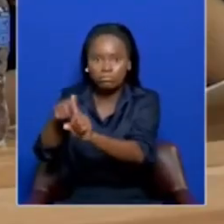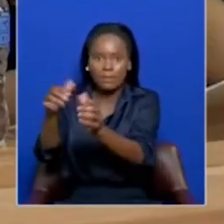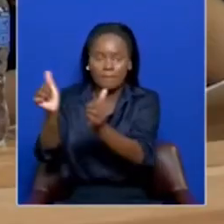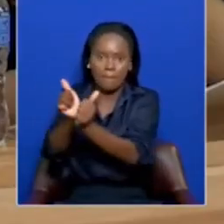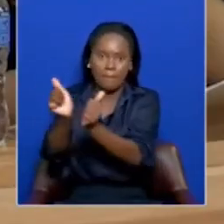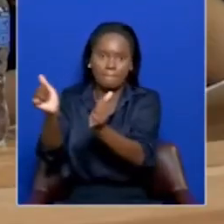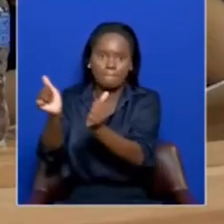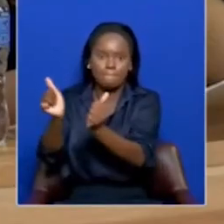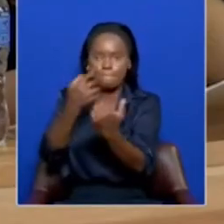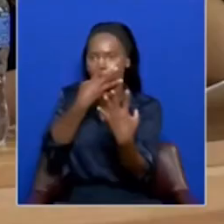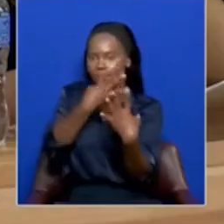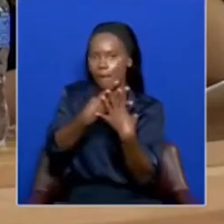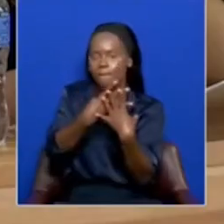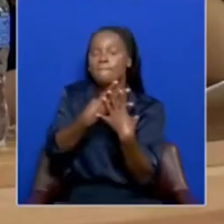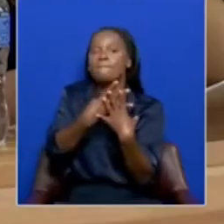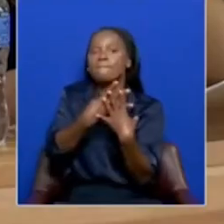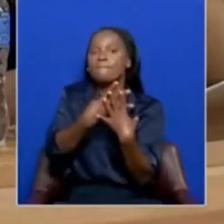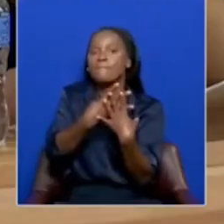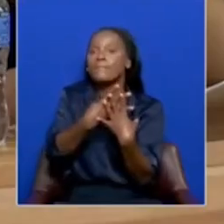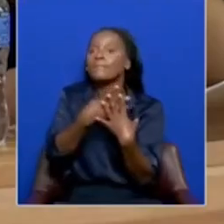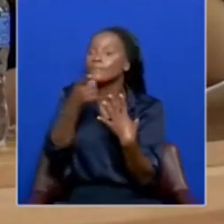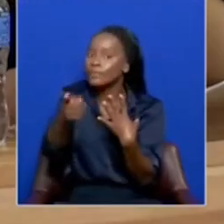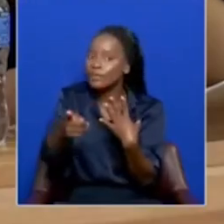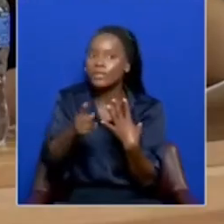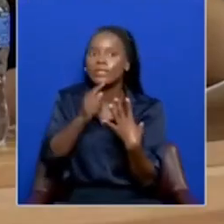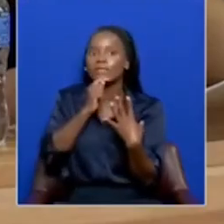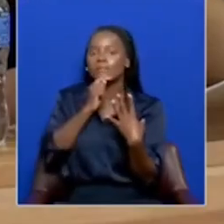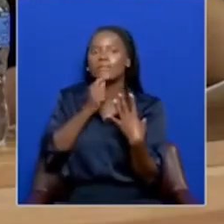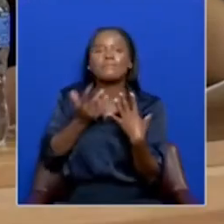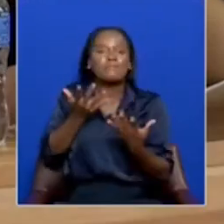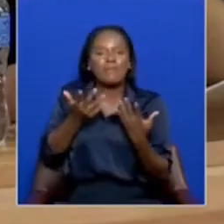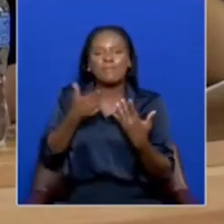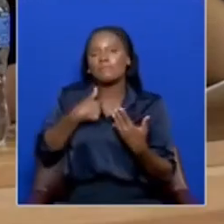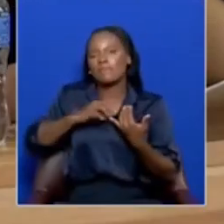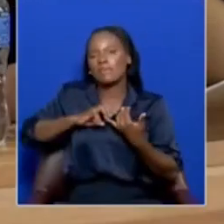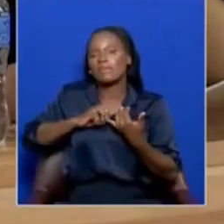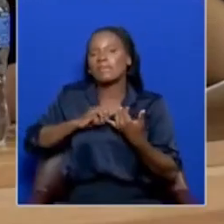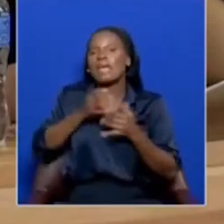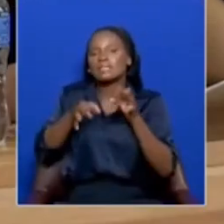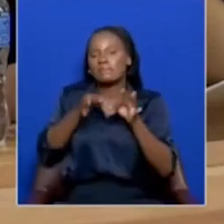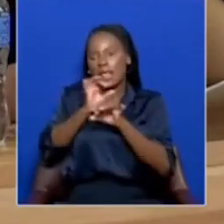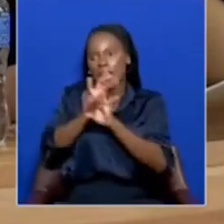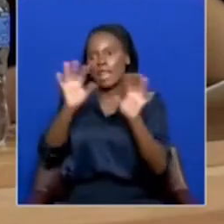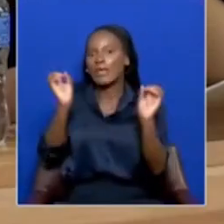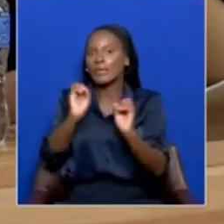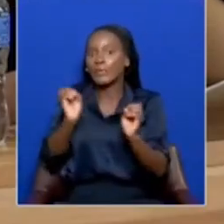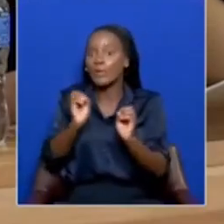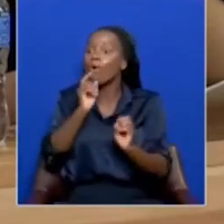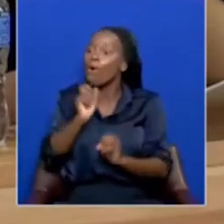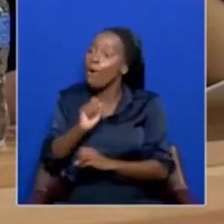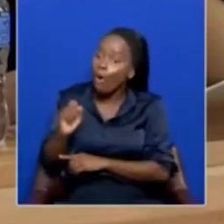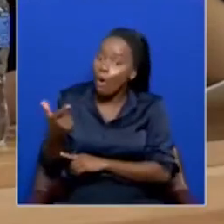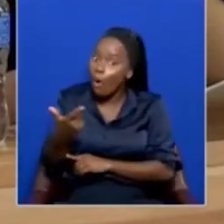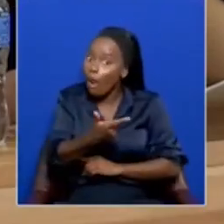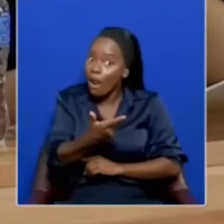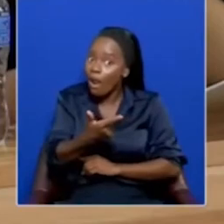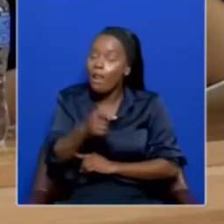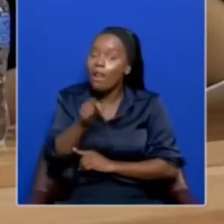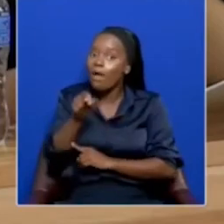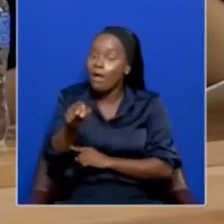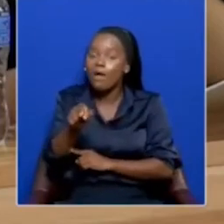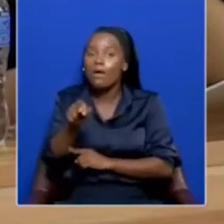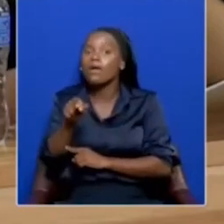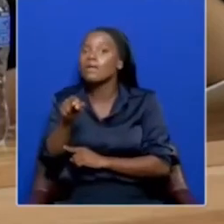prison, they are dead. So no one is outside who was part of the project. All the